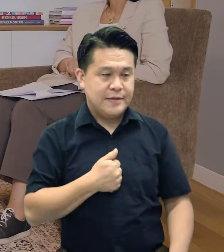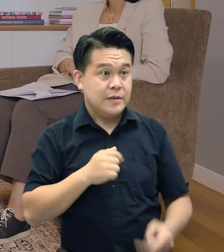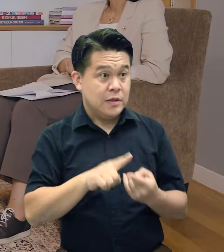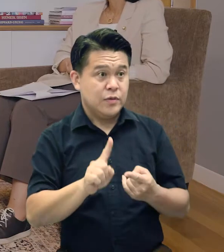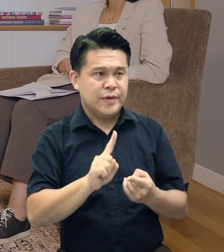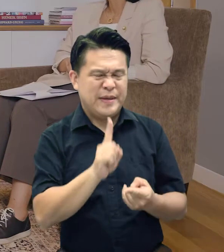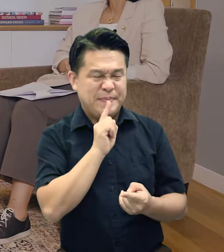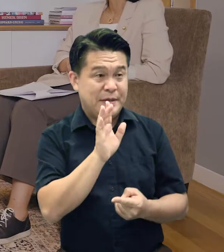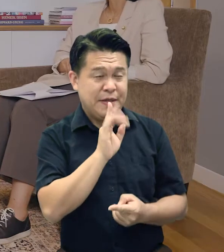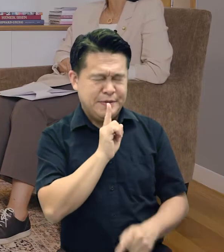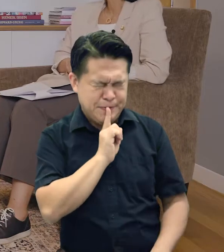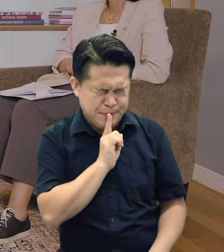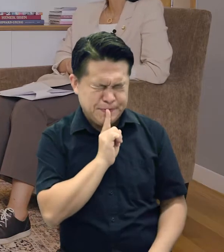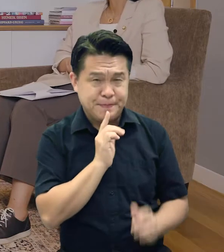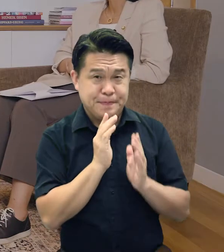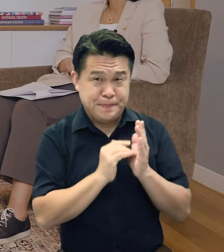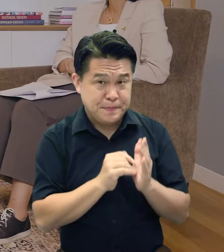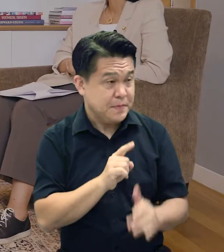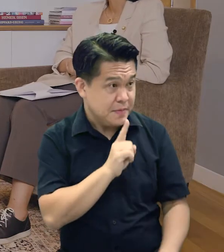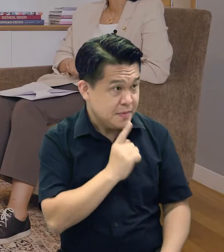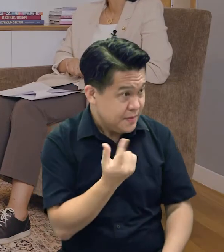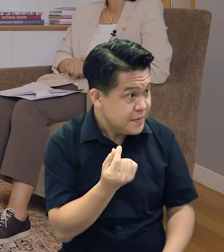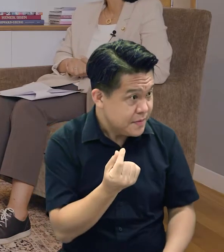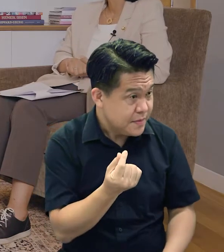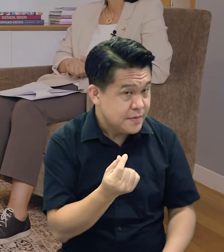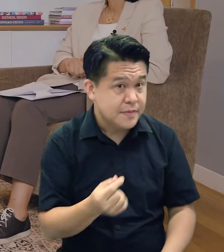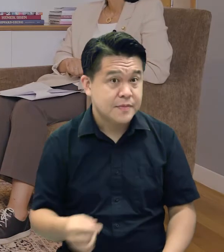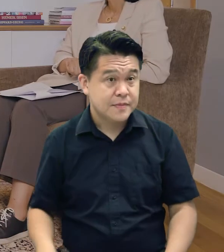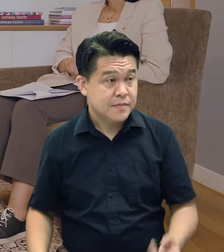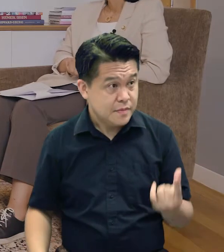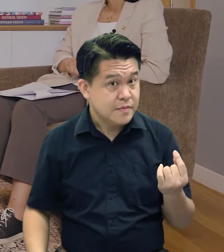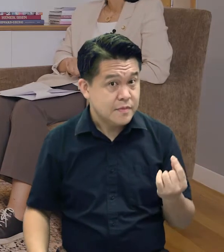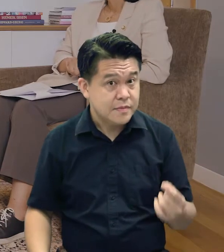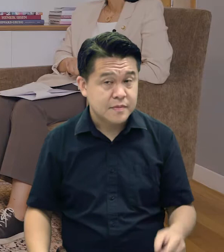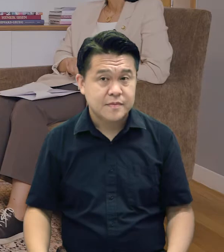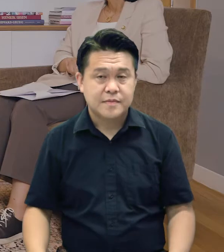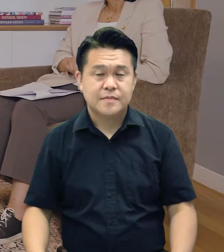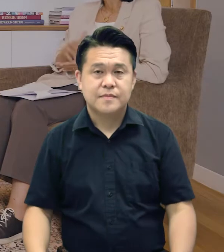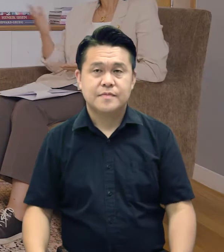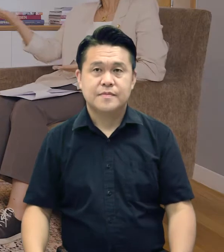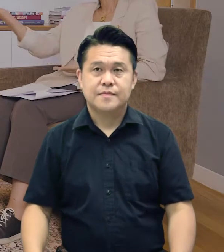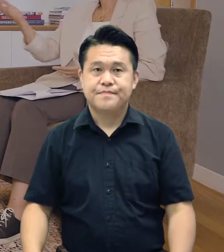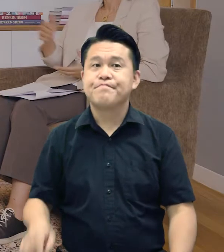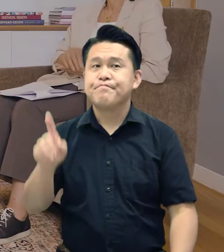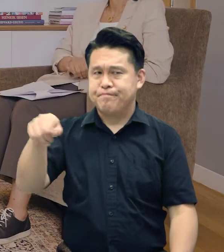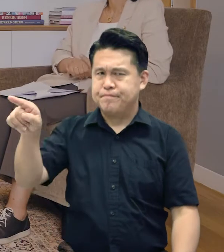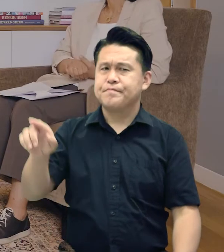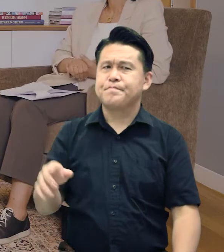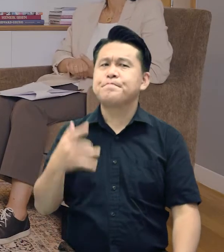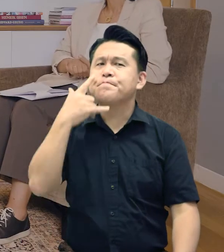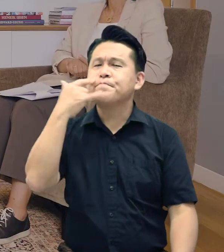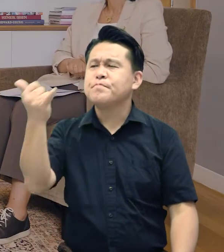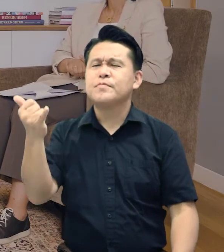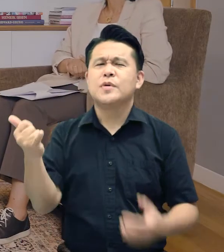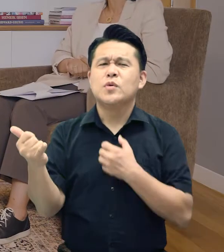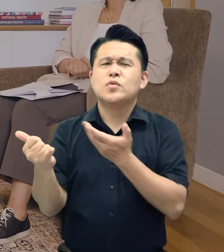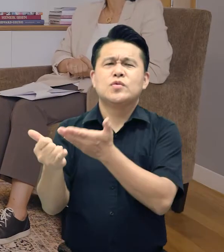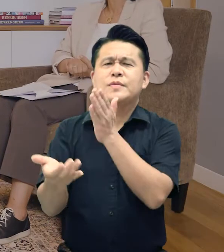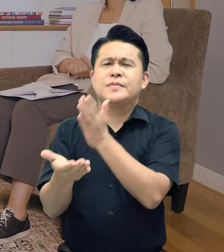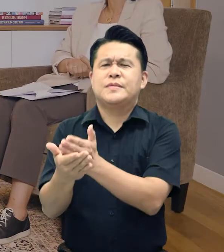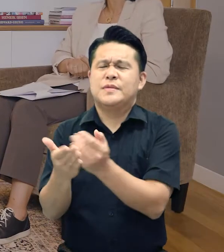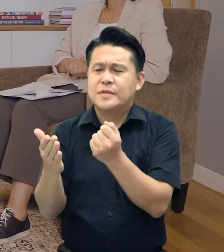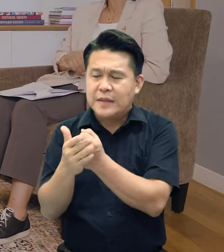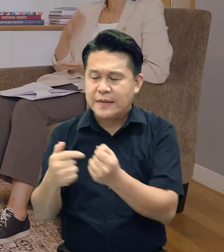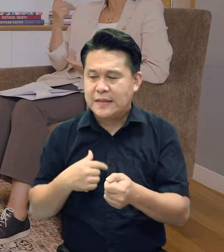own emotions, their own love, in order to protect and make life easier for their parents and their family. For the parents, I think that's the